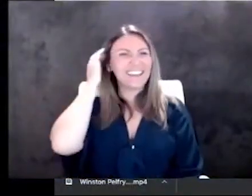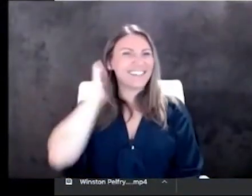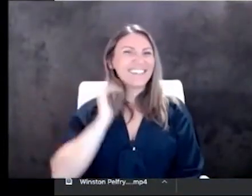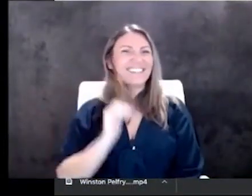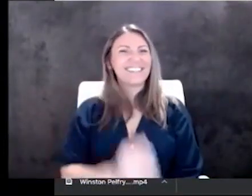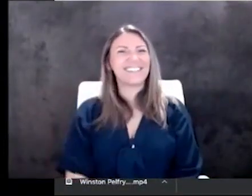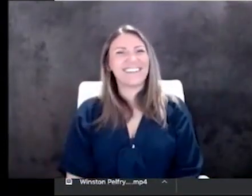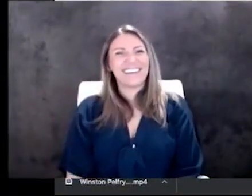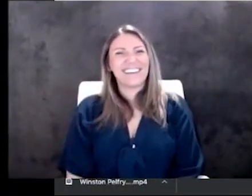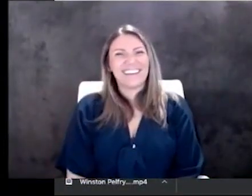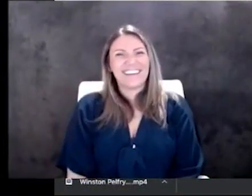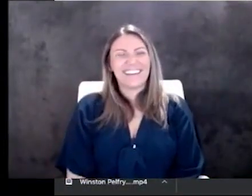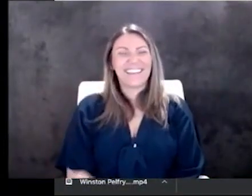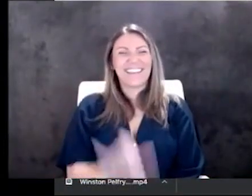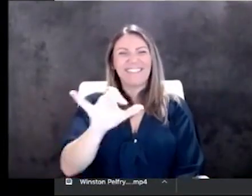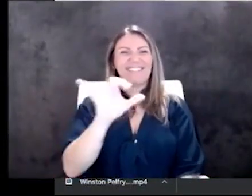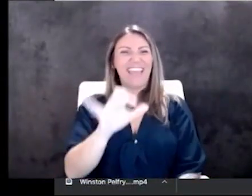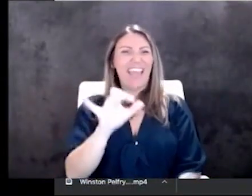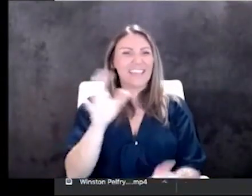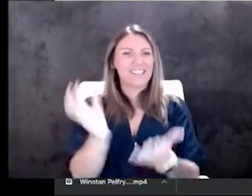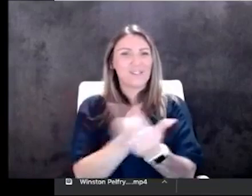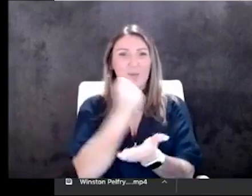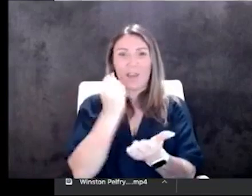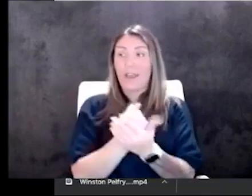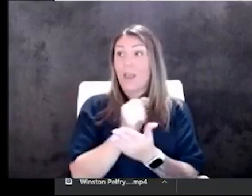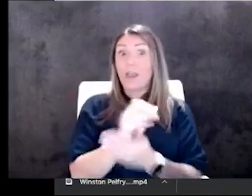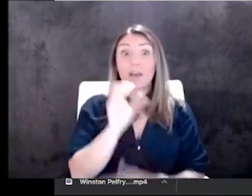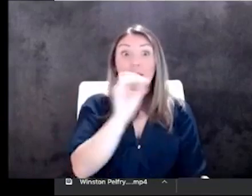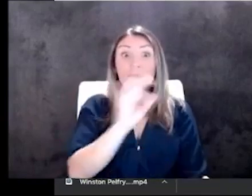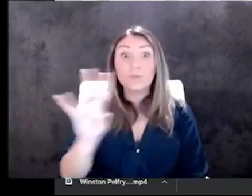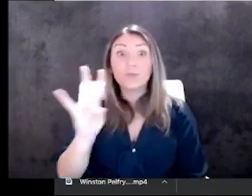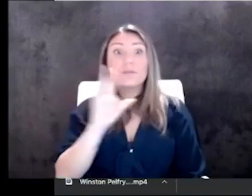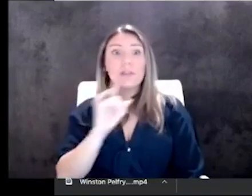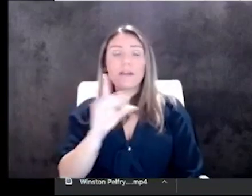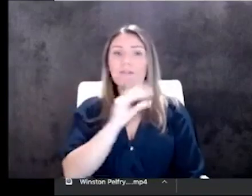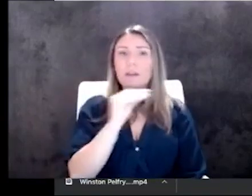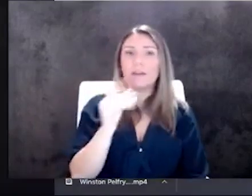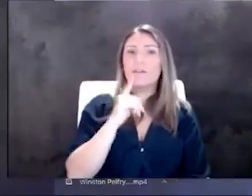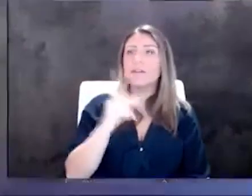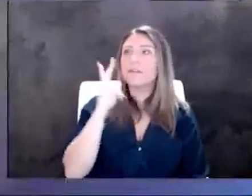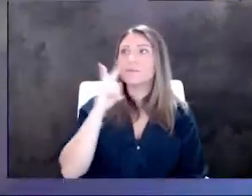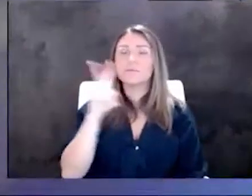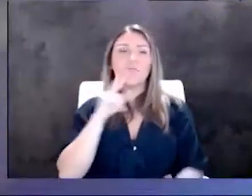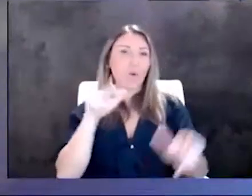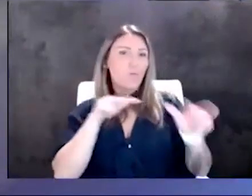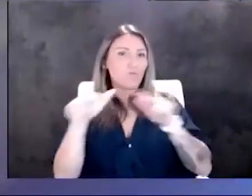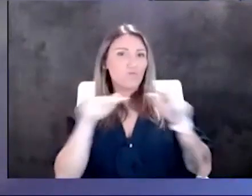That's saying. the And winner. And maybe that okay. one scene, 007, Daniel Craig's walking out of the water with Not his shirt bad. off. That looks like you too. Fred.